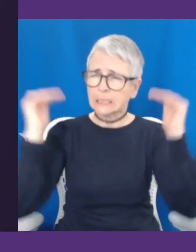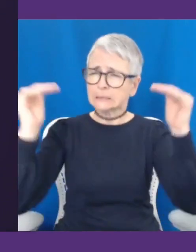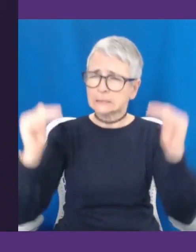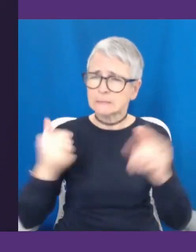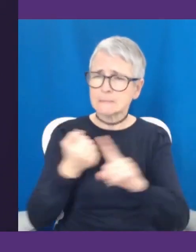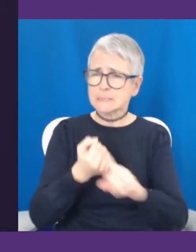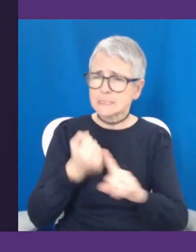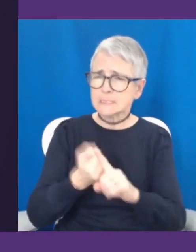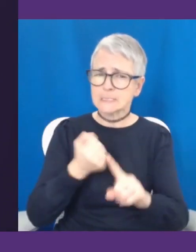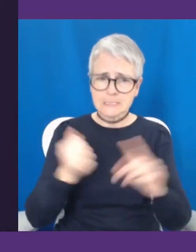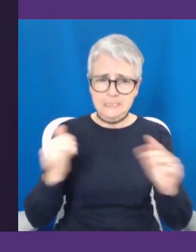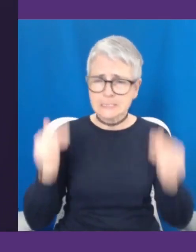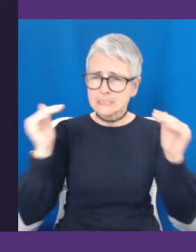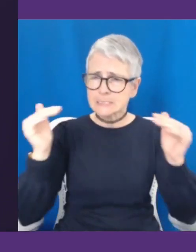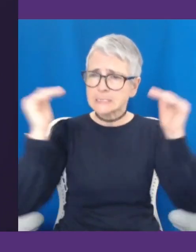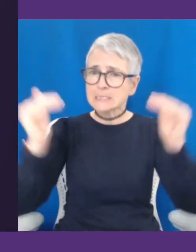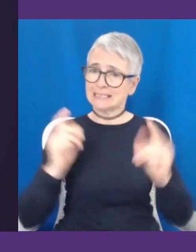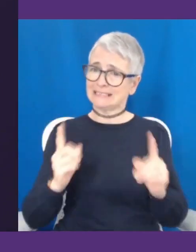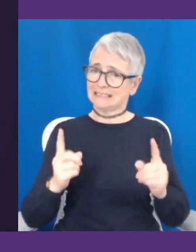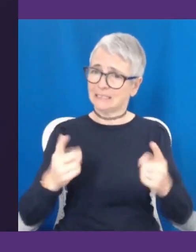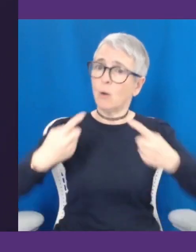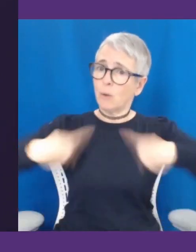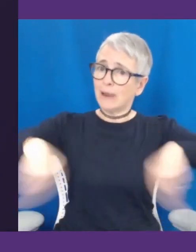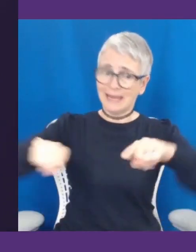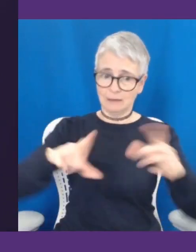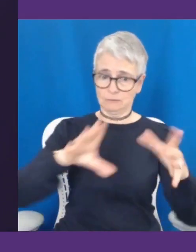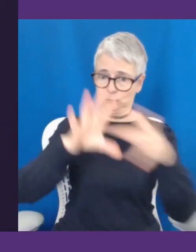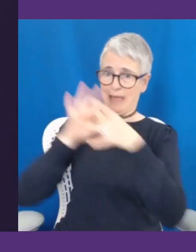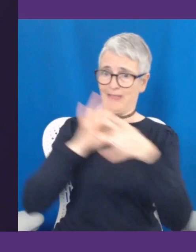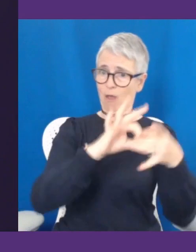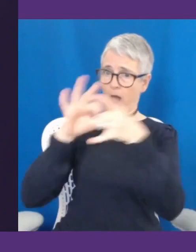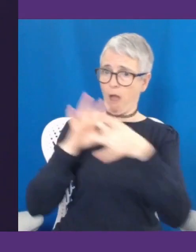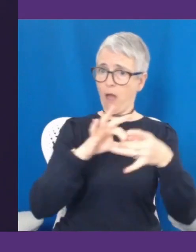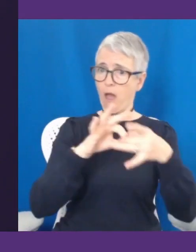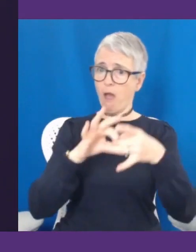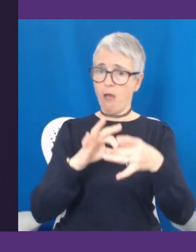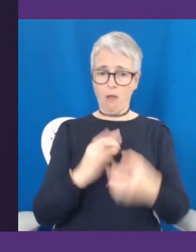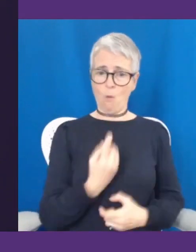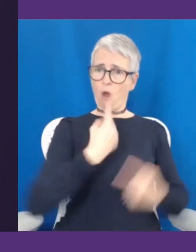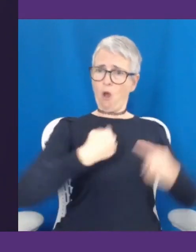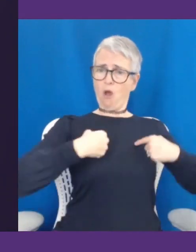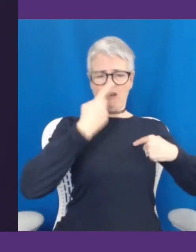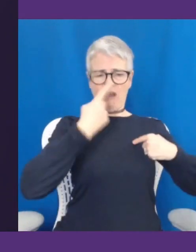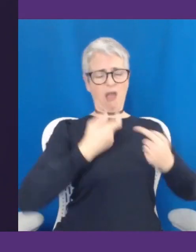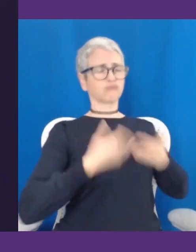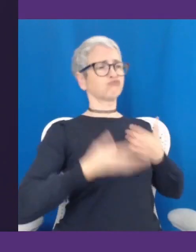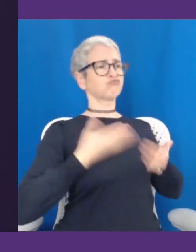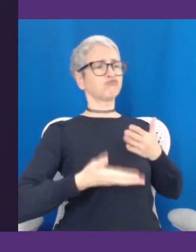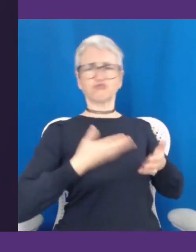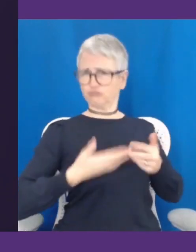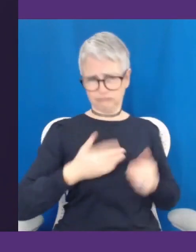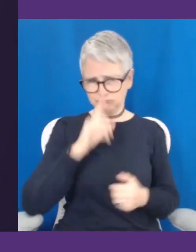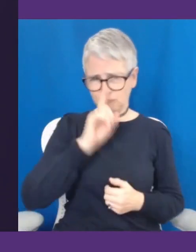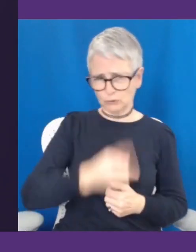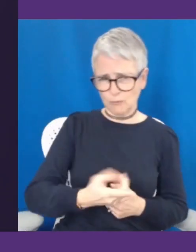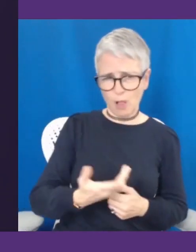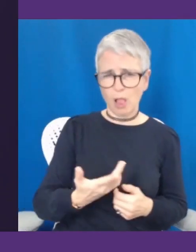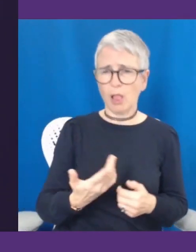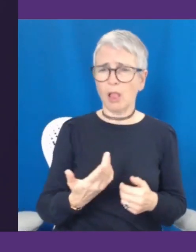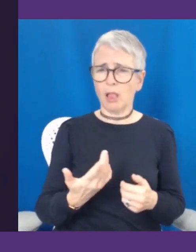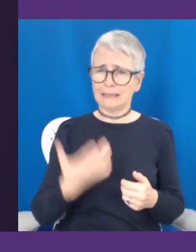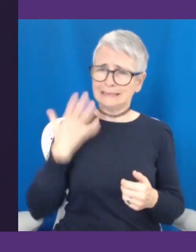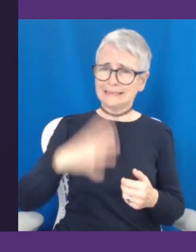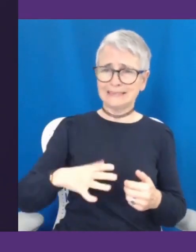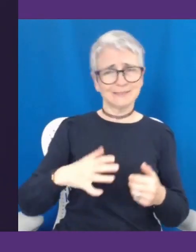everyone. And we do this together because no one company, no one organization, no one charity can do this by themselves, because the world is a big and